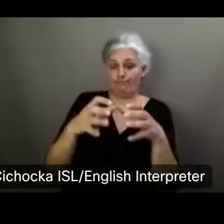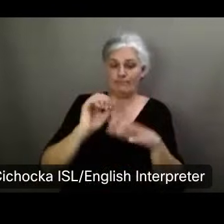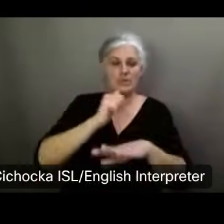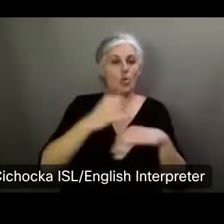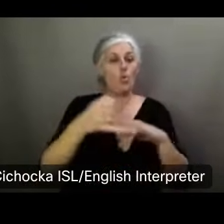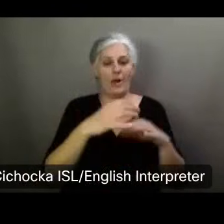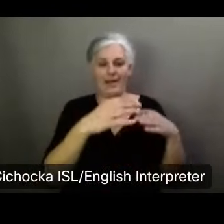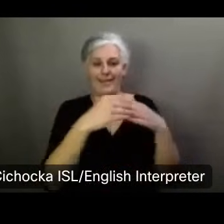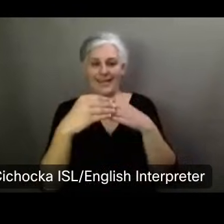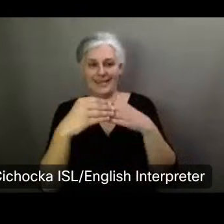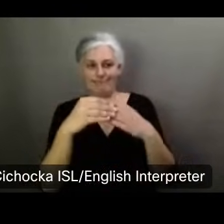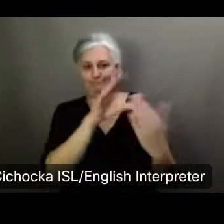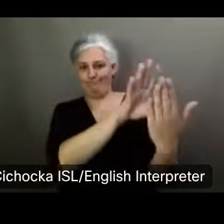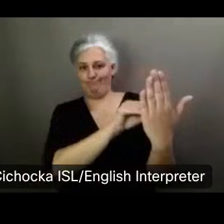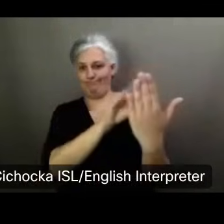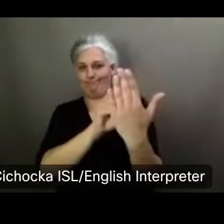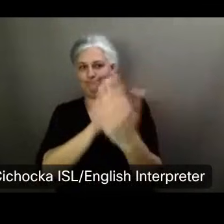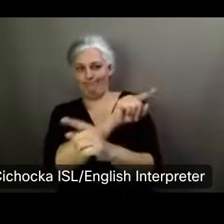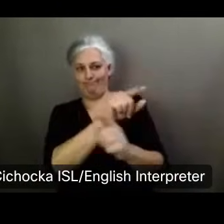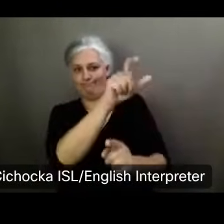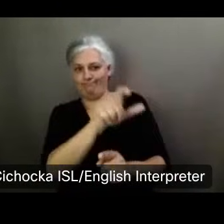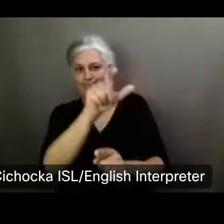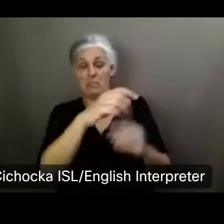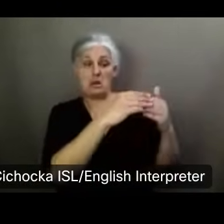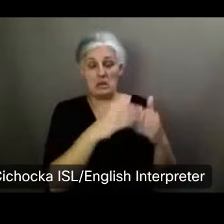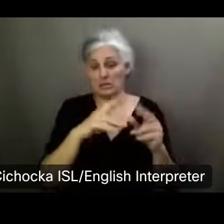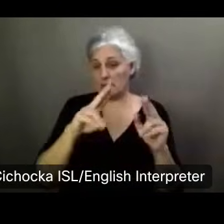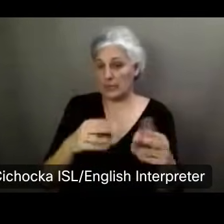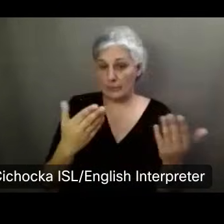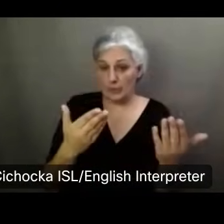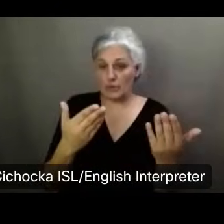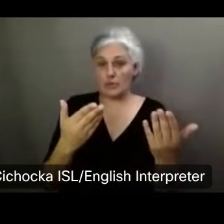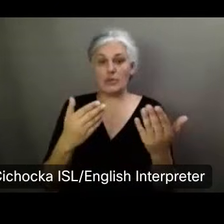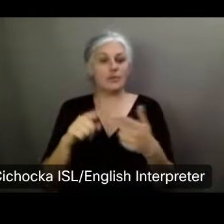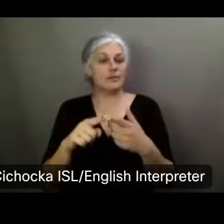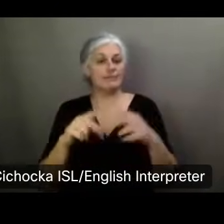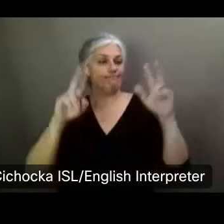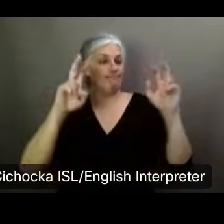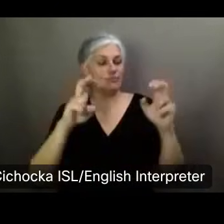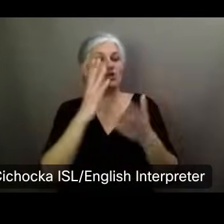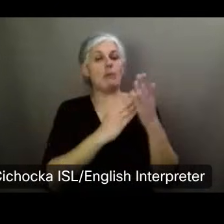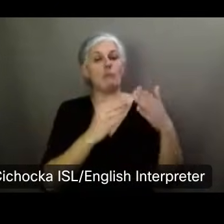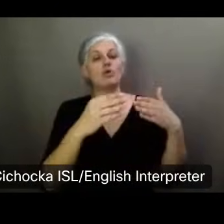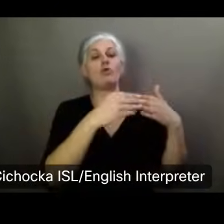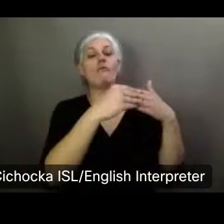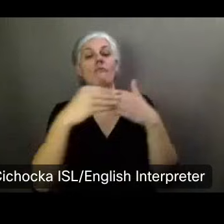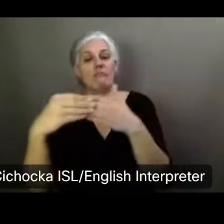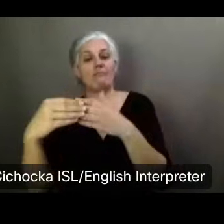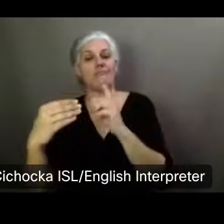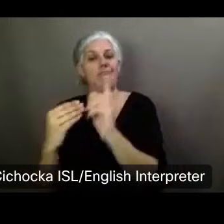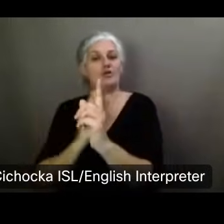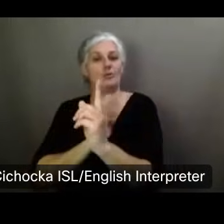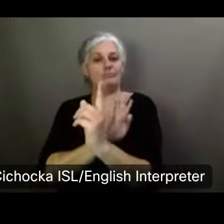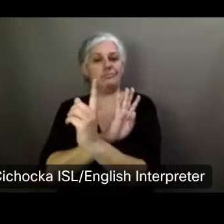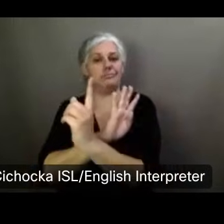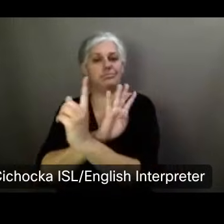be. And a leader can be a leader, at its crudest definition, is someone who has followers. And it follows, if